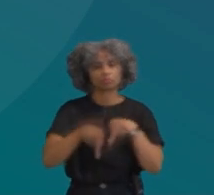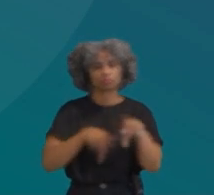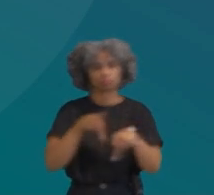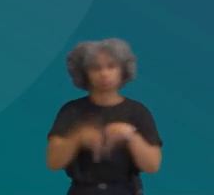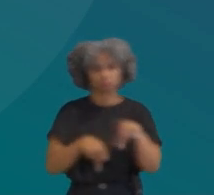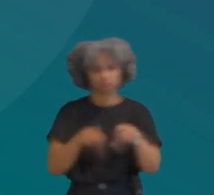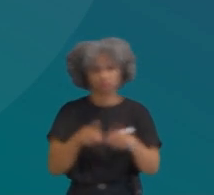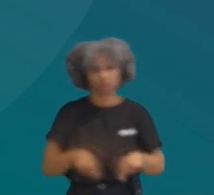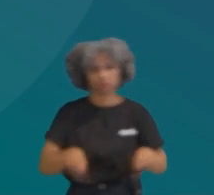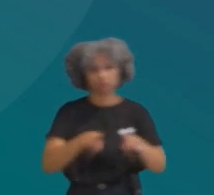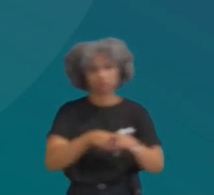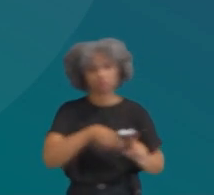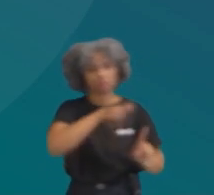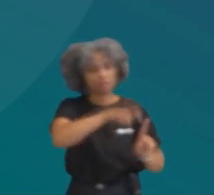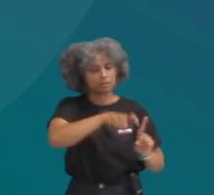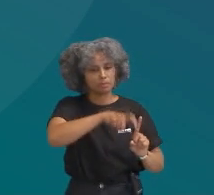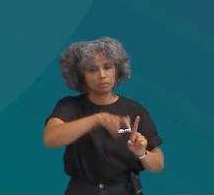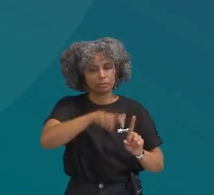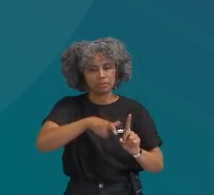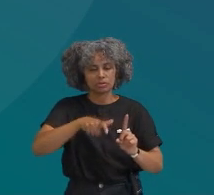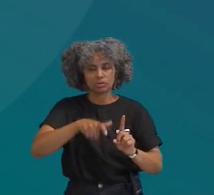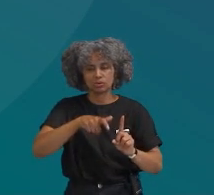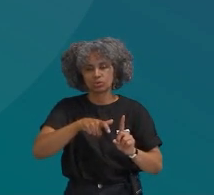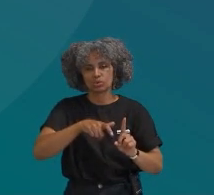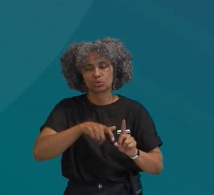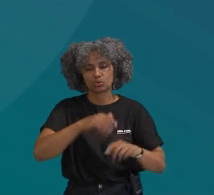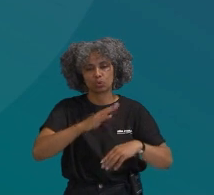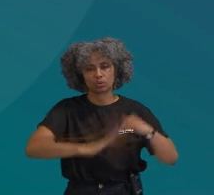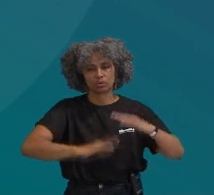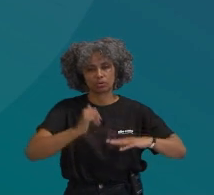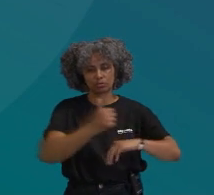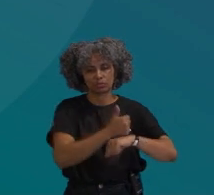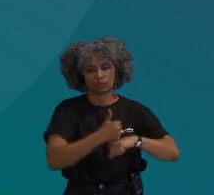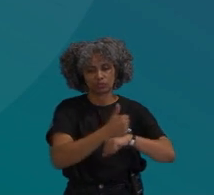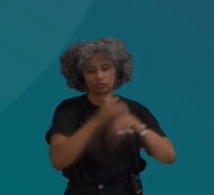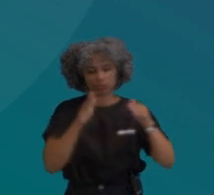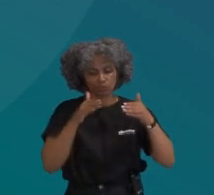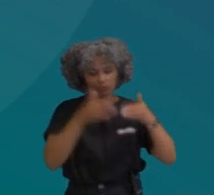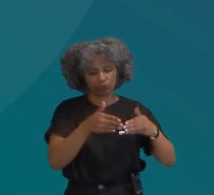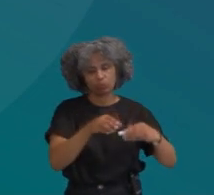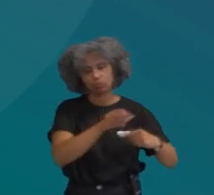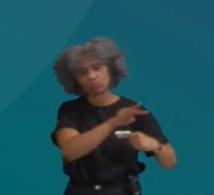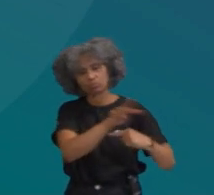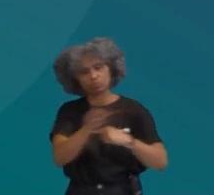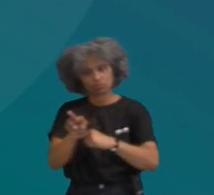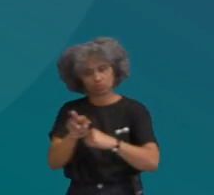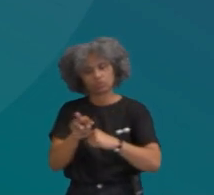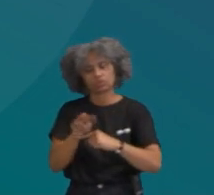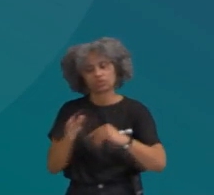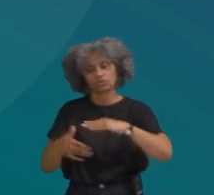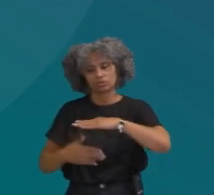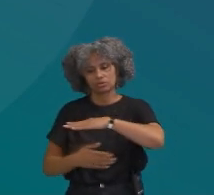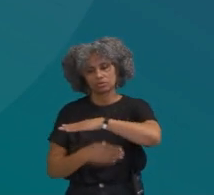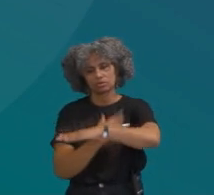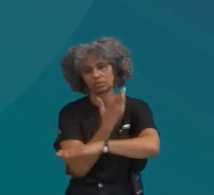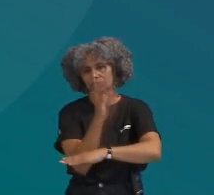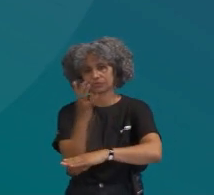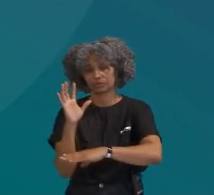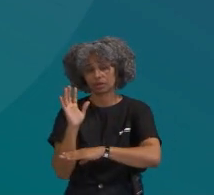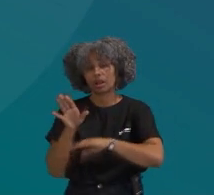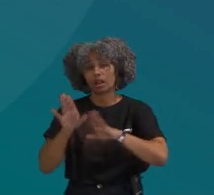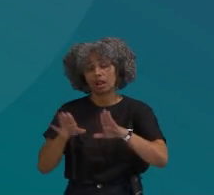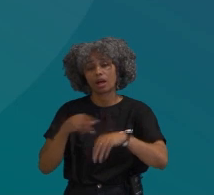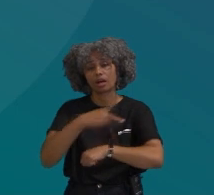first time in Korea, Seongnam City has introduced a natural resources platform that encourages citizens